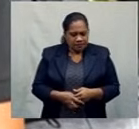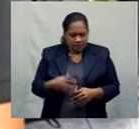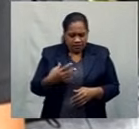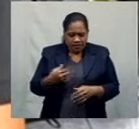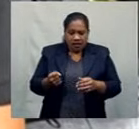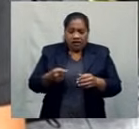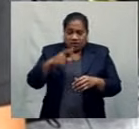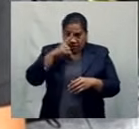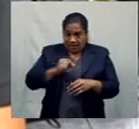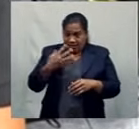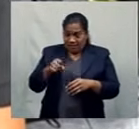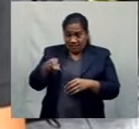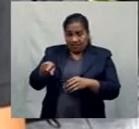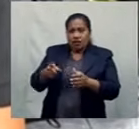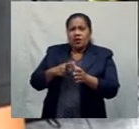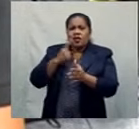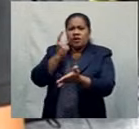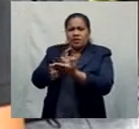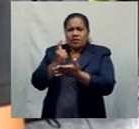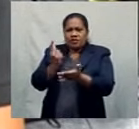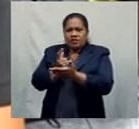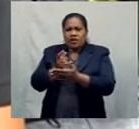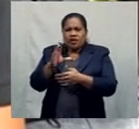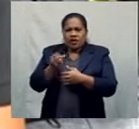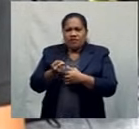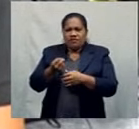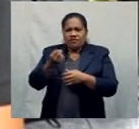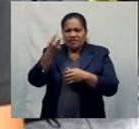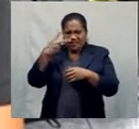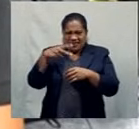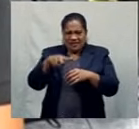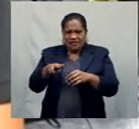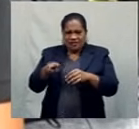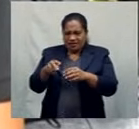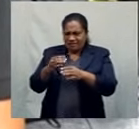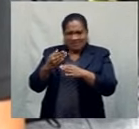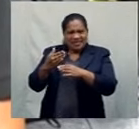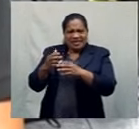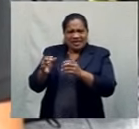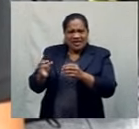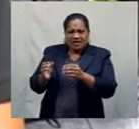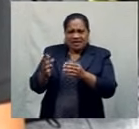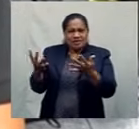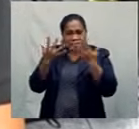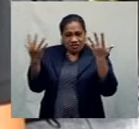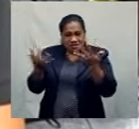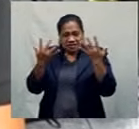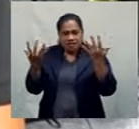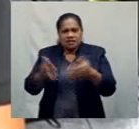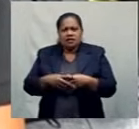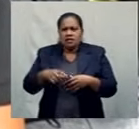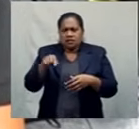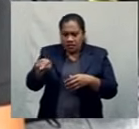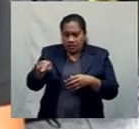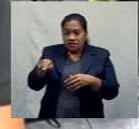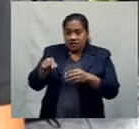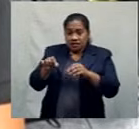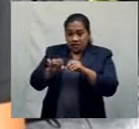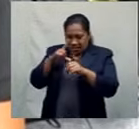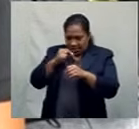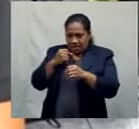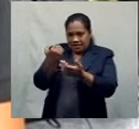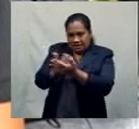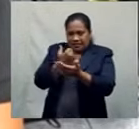emissions, which contributes a lot to climate change. The big talk now is carbon emissions. and this system can save you around 6 tons of